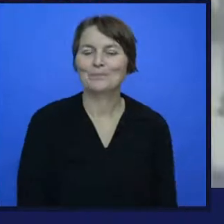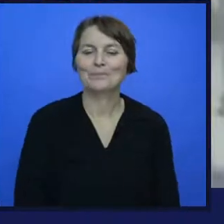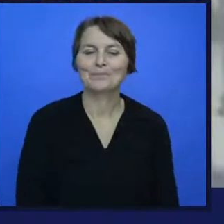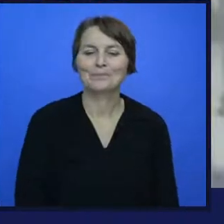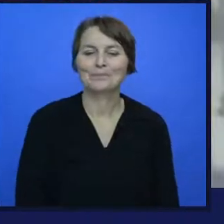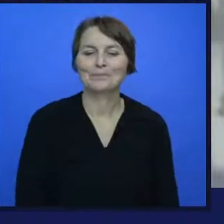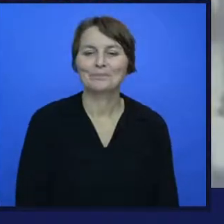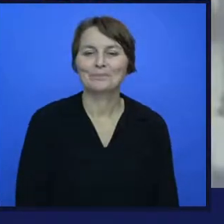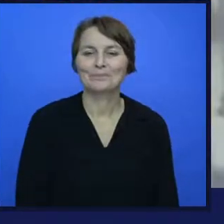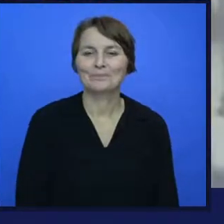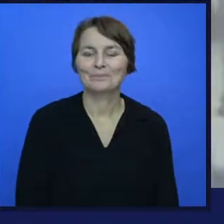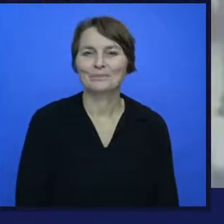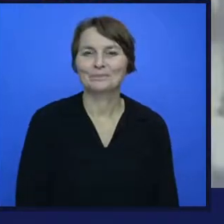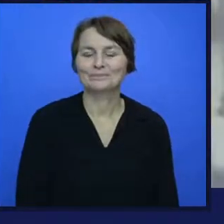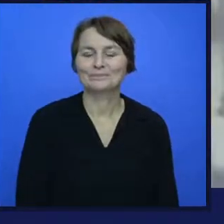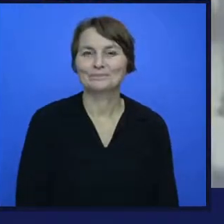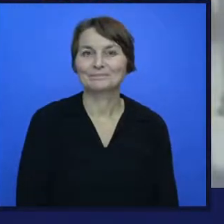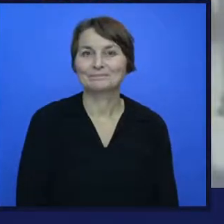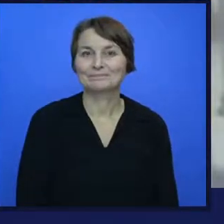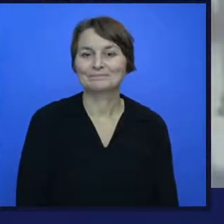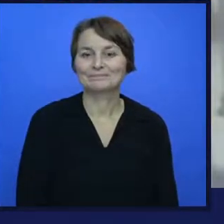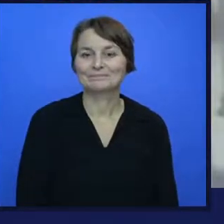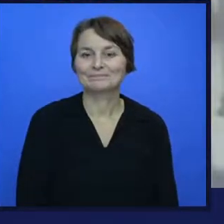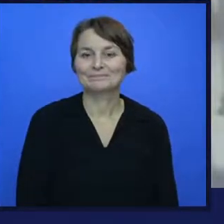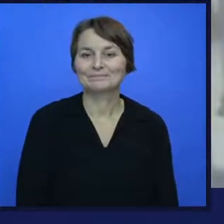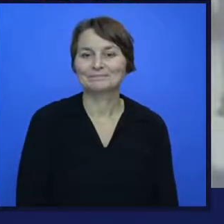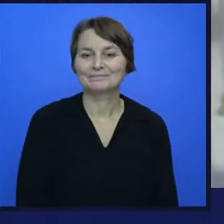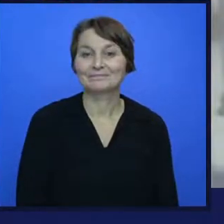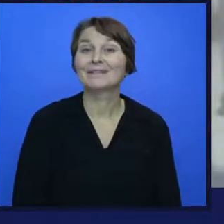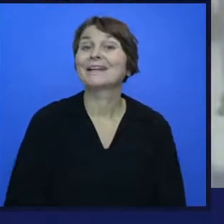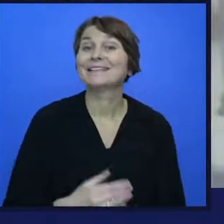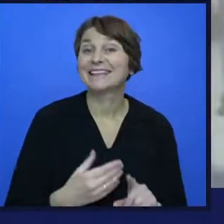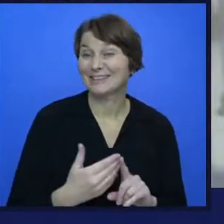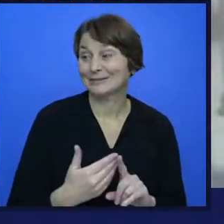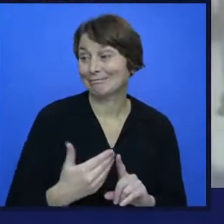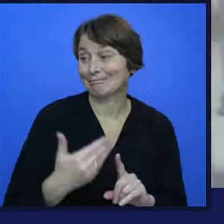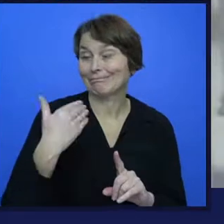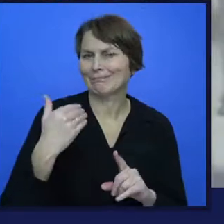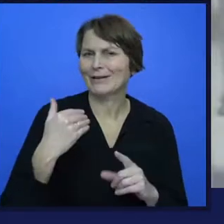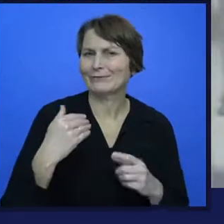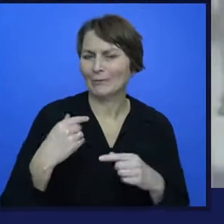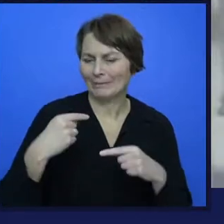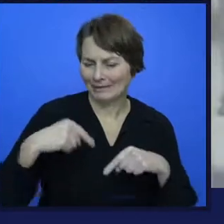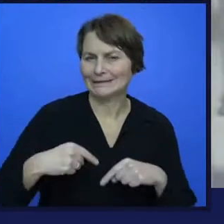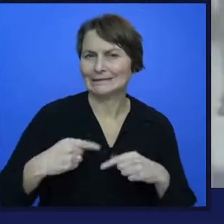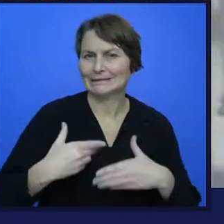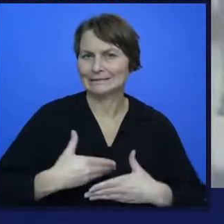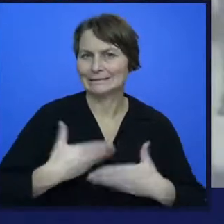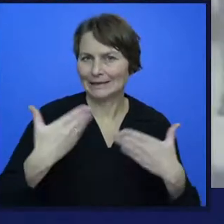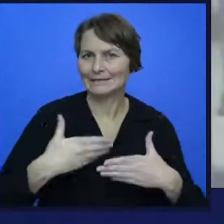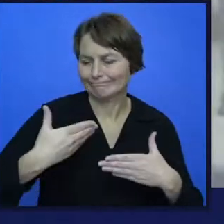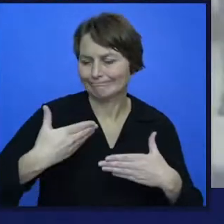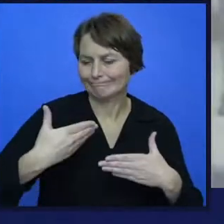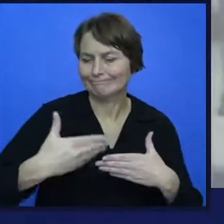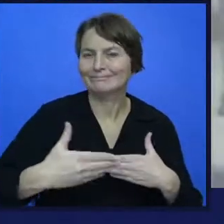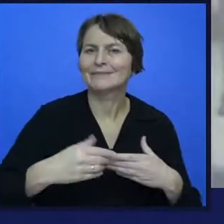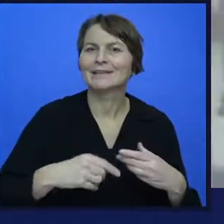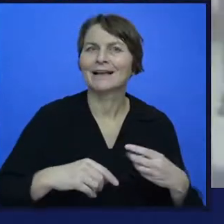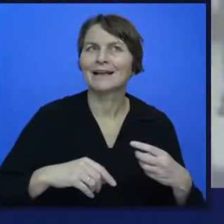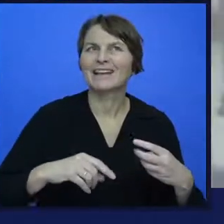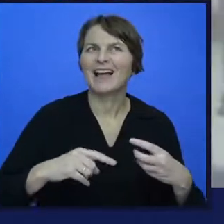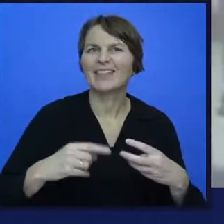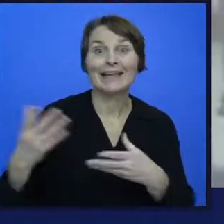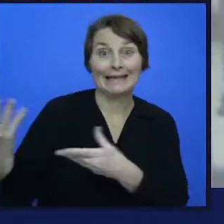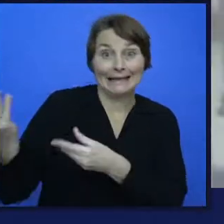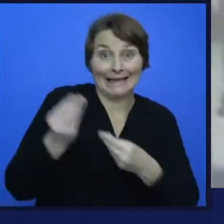This is actually a giveaway item from one of our last sessions. So I haven't opened the box. I've been really good. I've